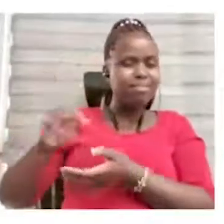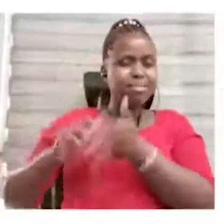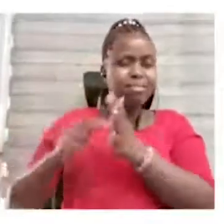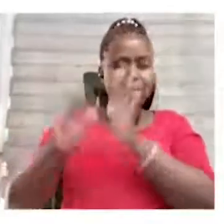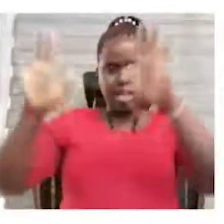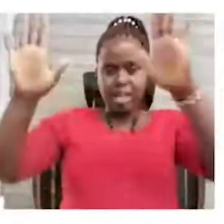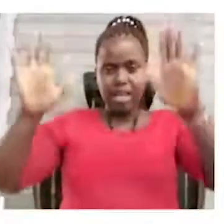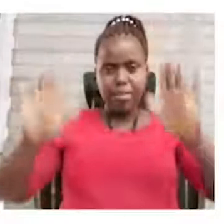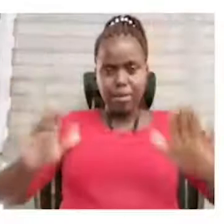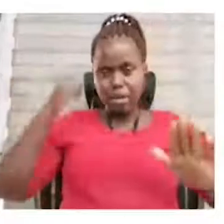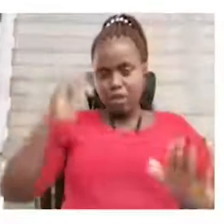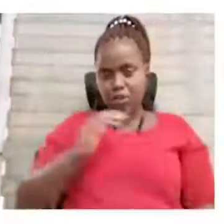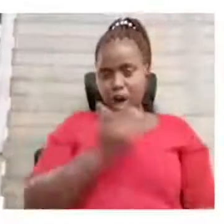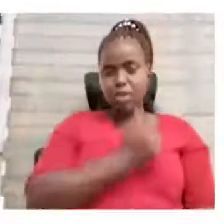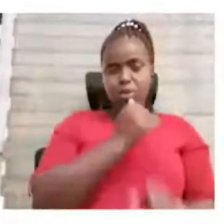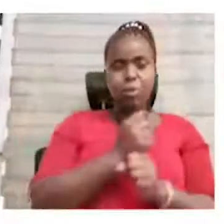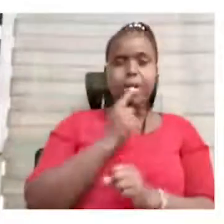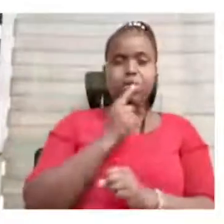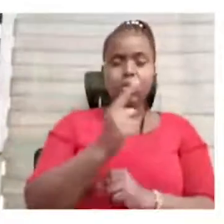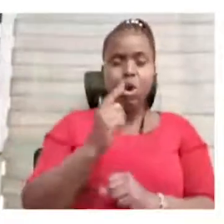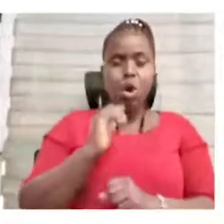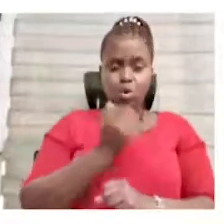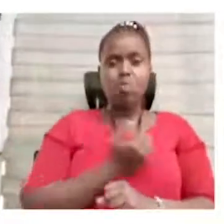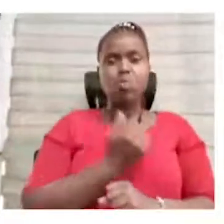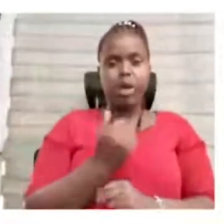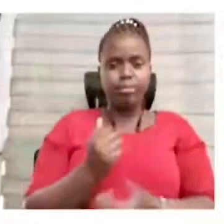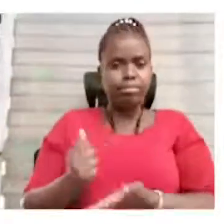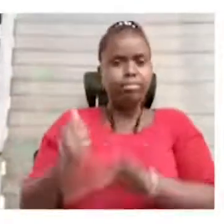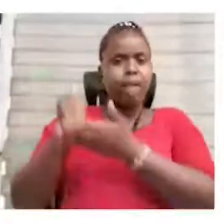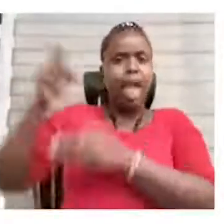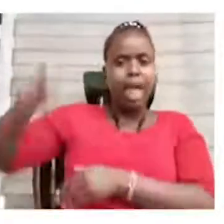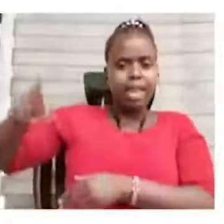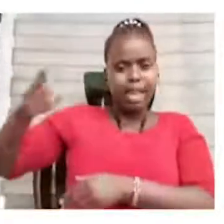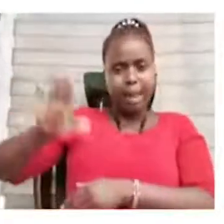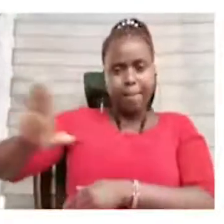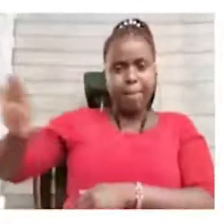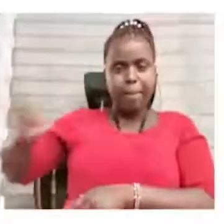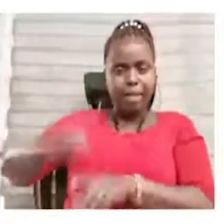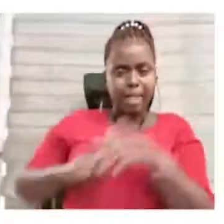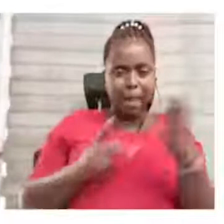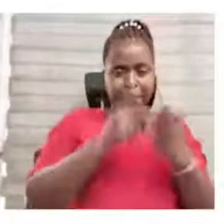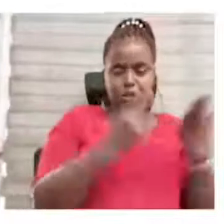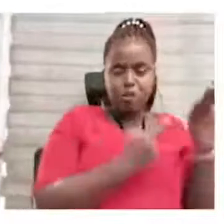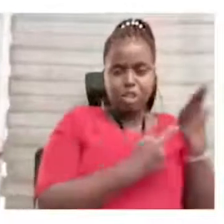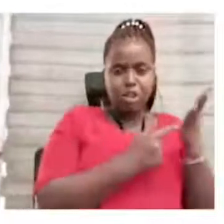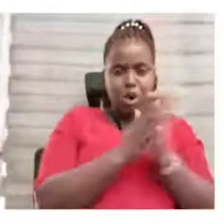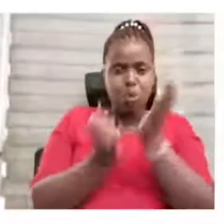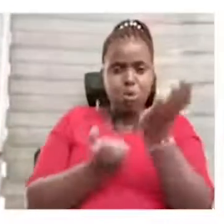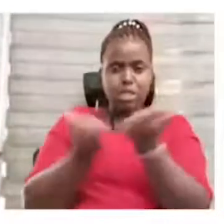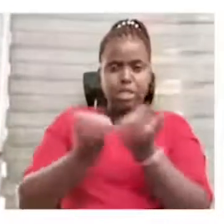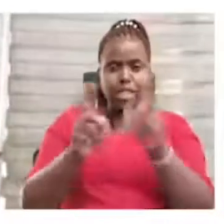us to ensure that we meet their needs as they pay for technology and services like all other